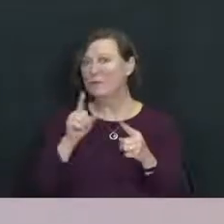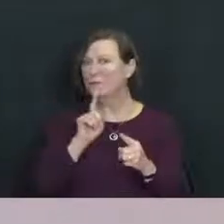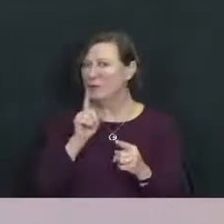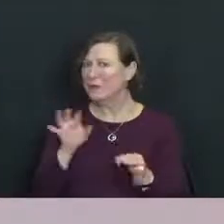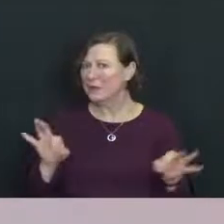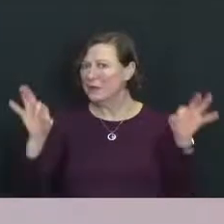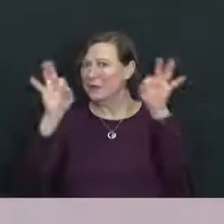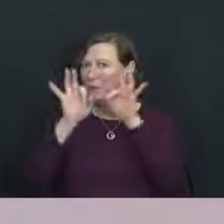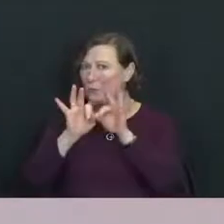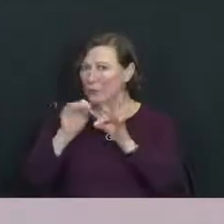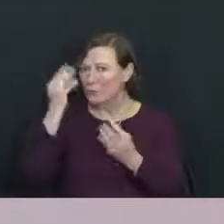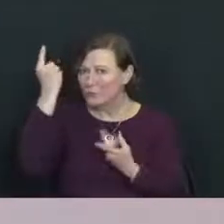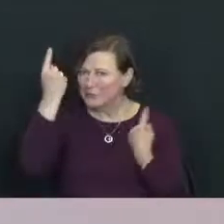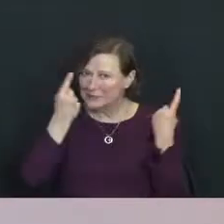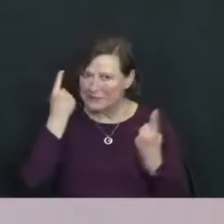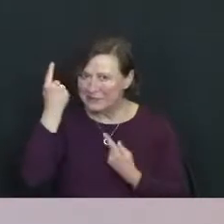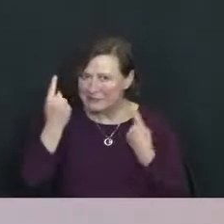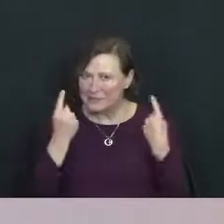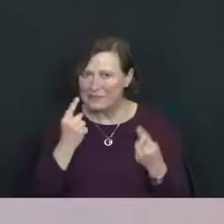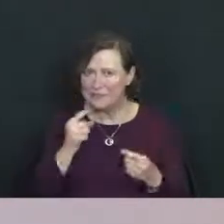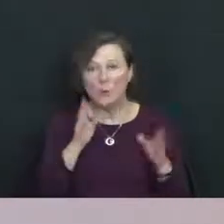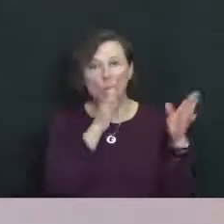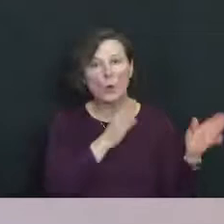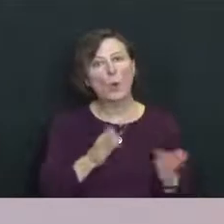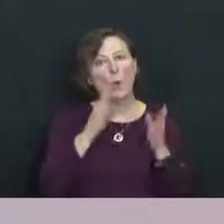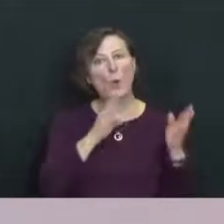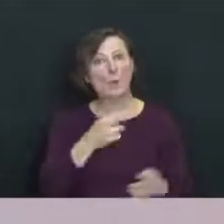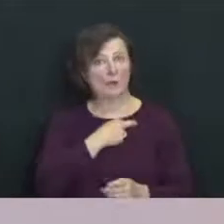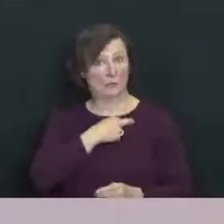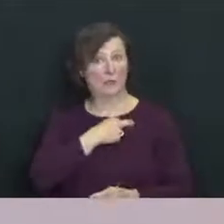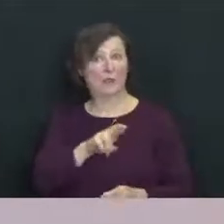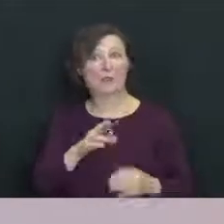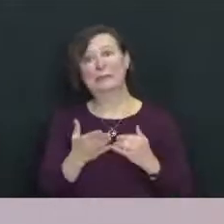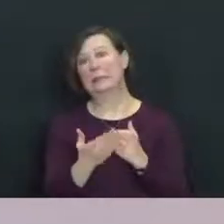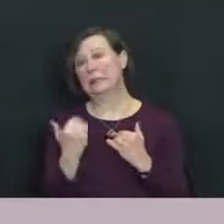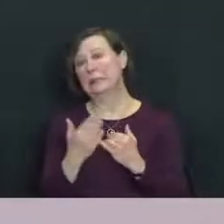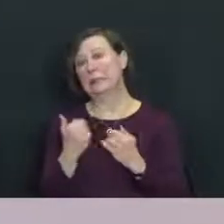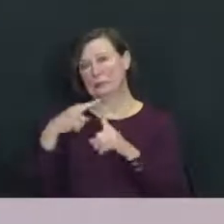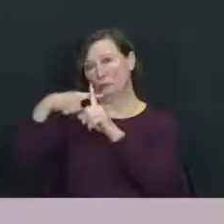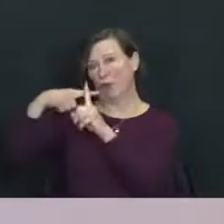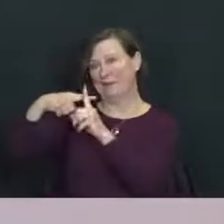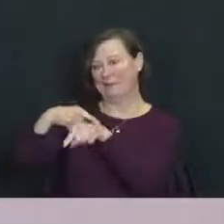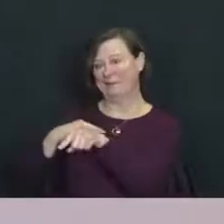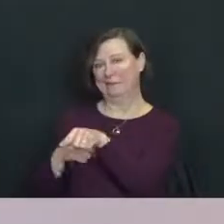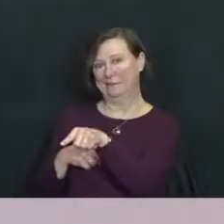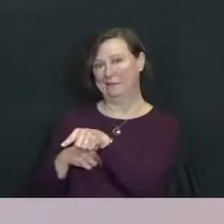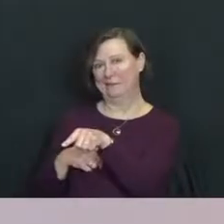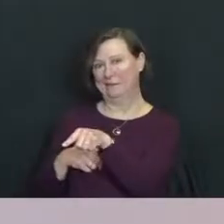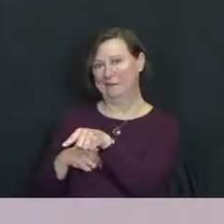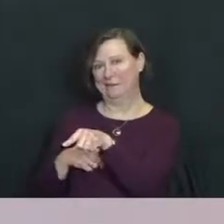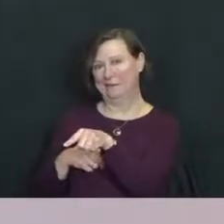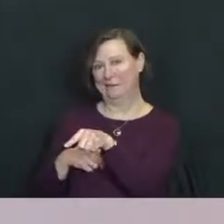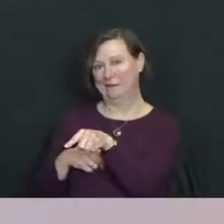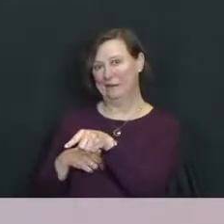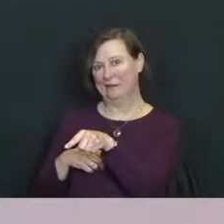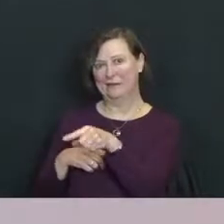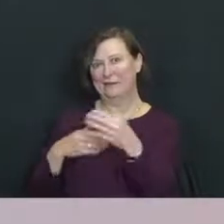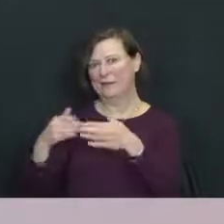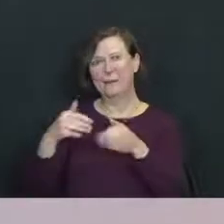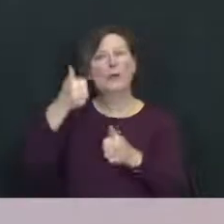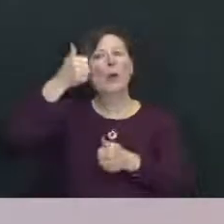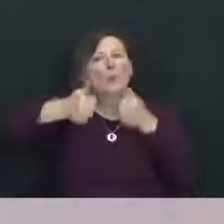in. Organized religion, it makes for a very easy target. No matter which organized religion you're talking